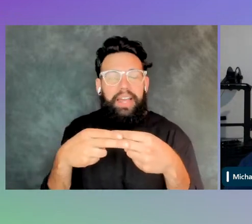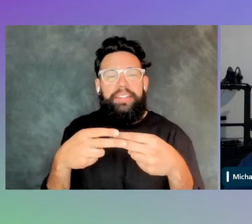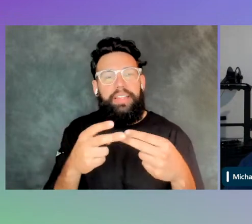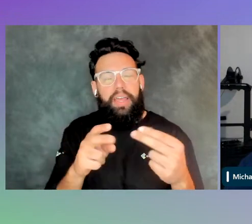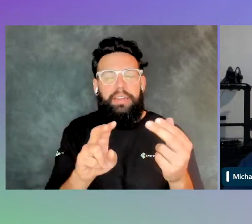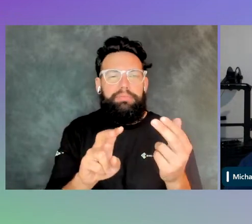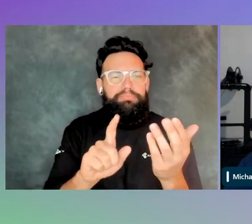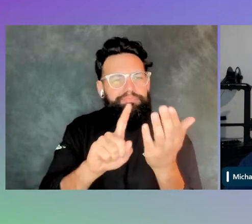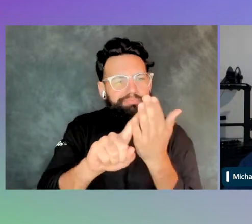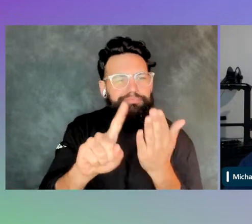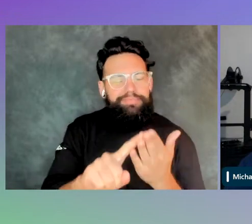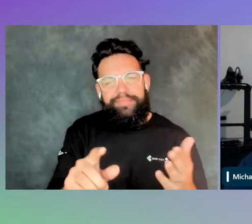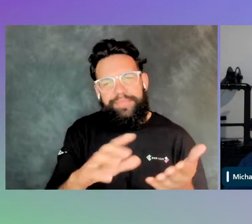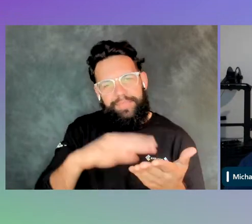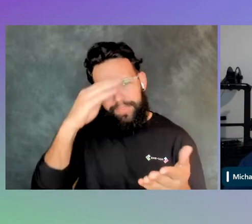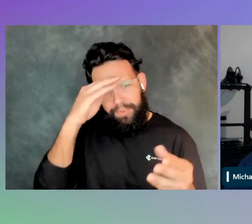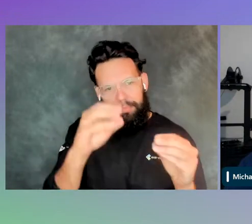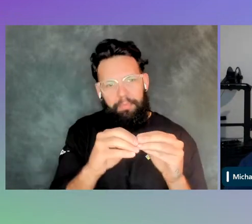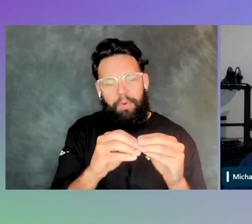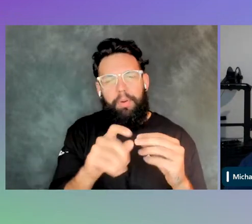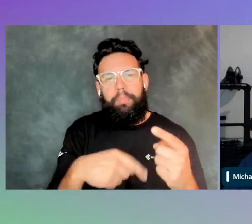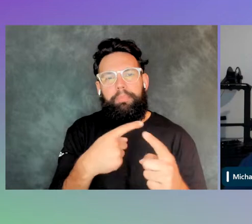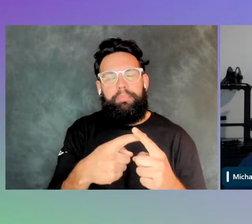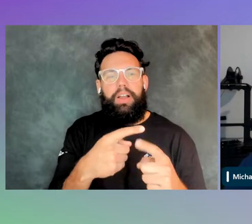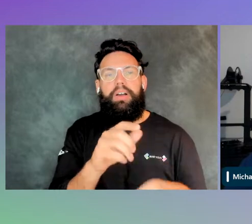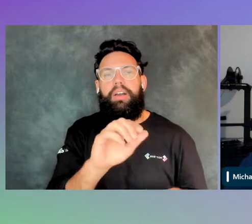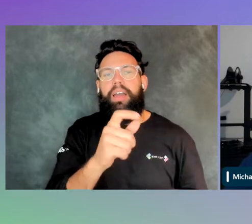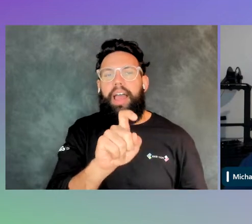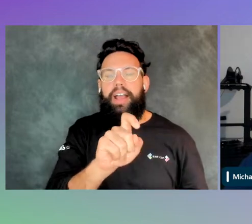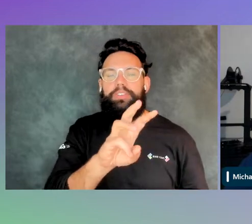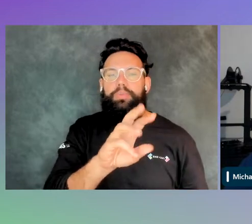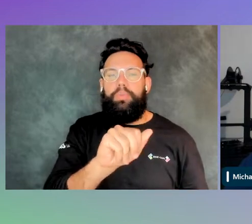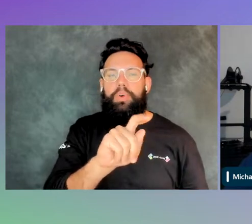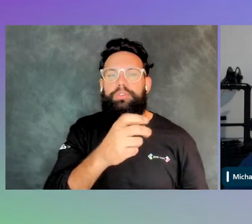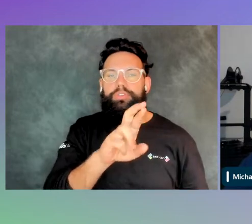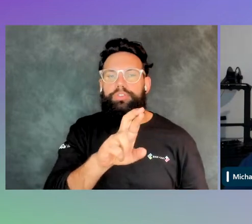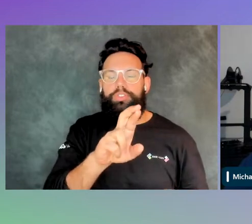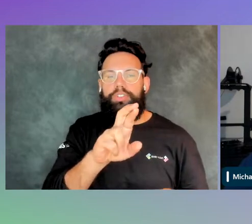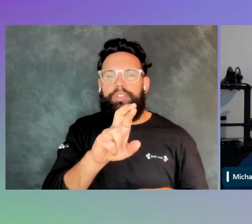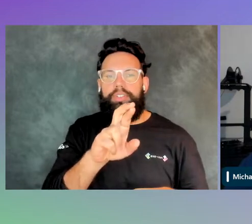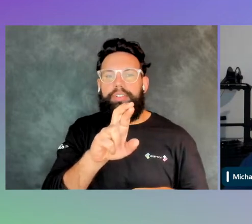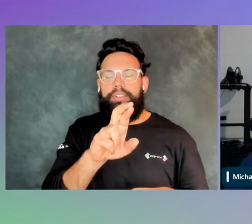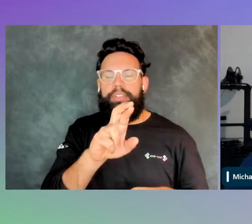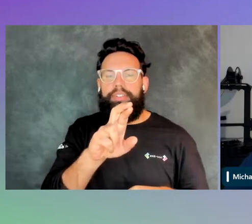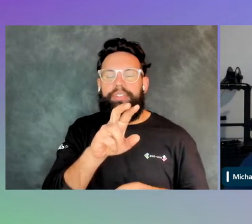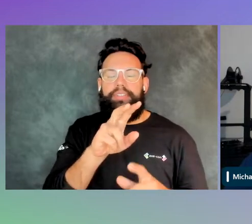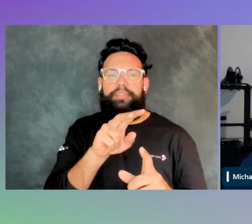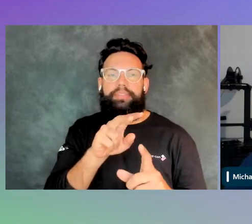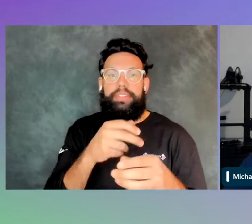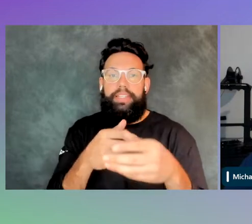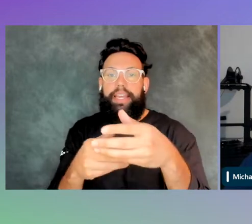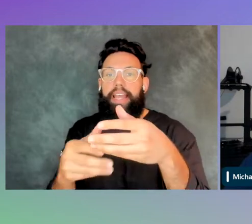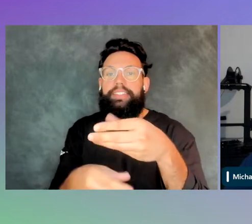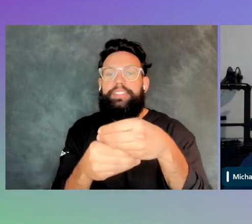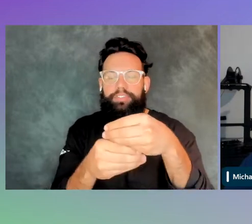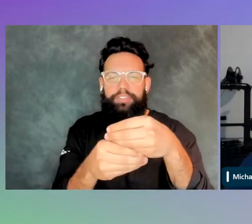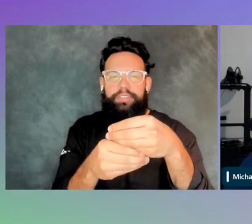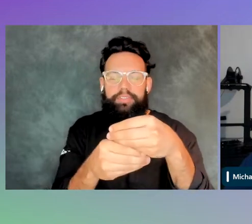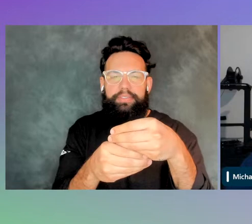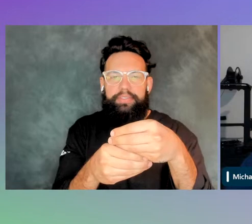extension, as well as Developer Hub. Did an amazing job going through the ins and outs